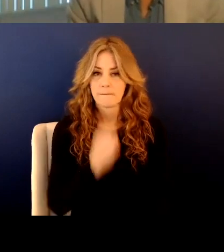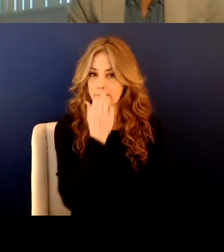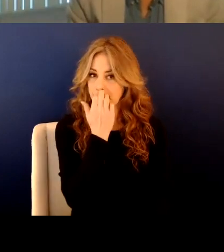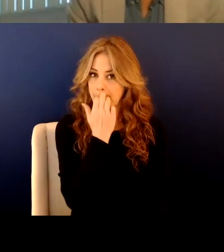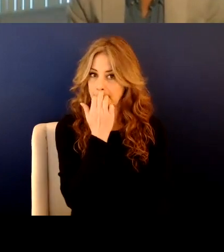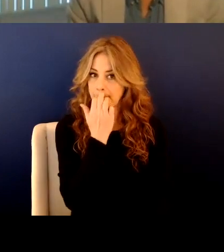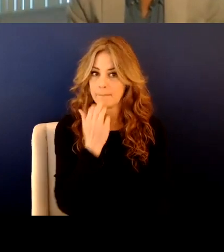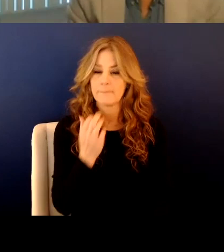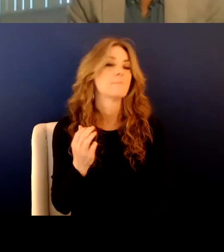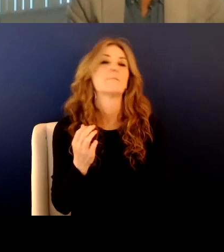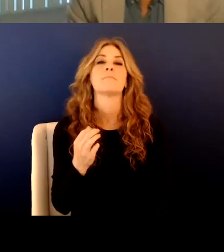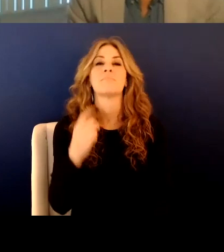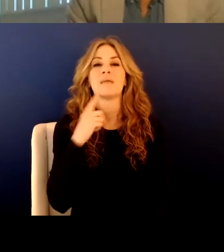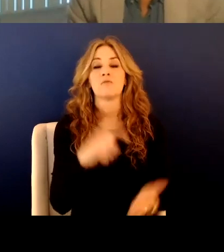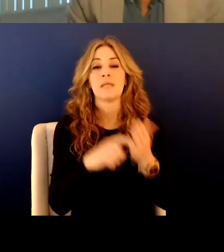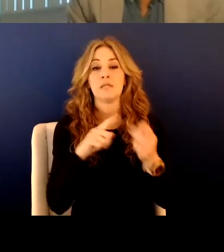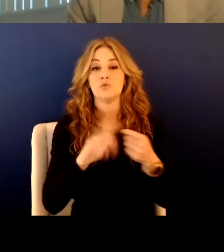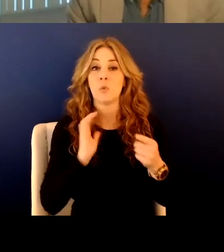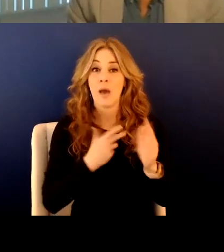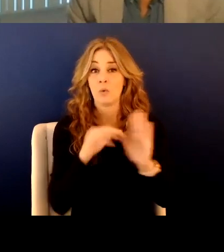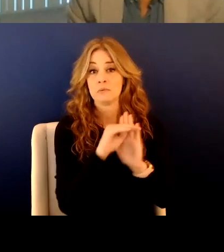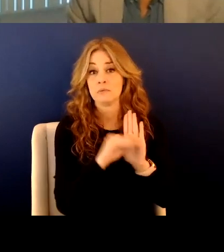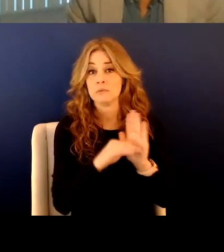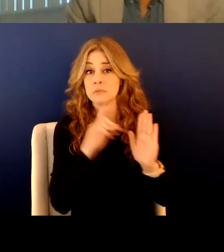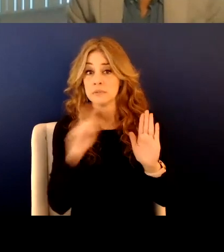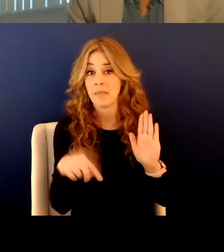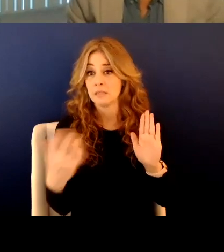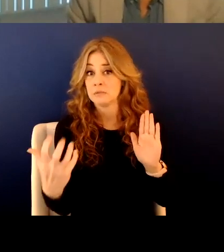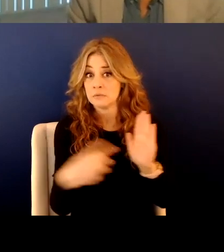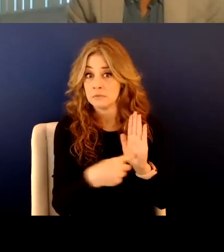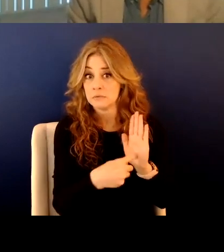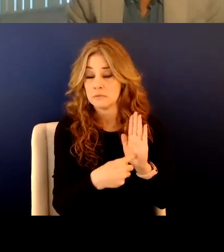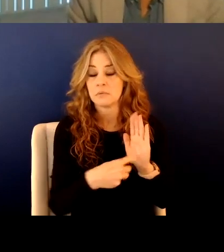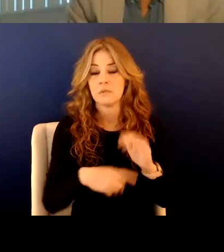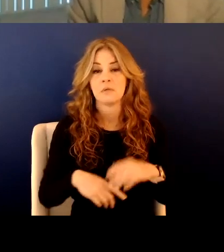I think related to the demands, some of the demands, yes, they definitely would align with some of what